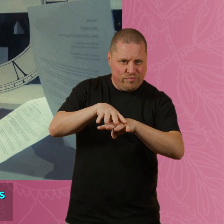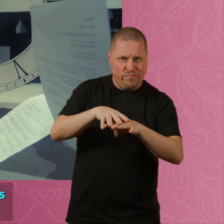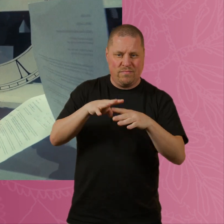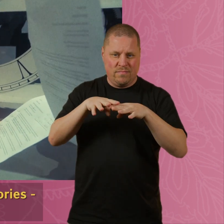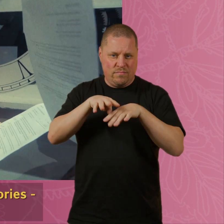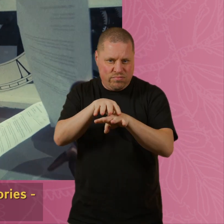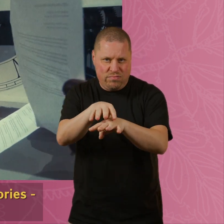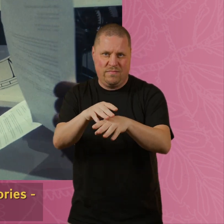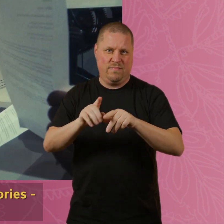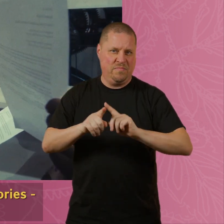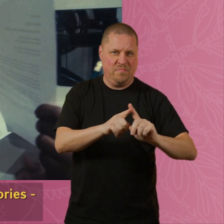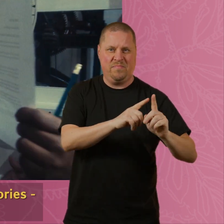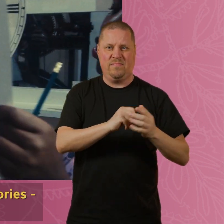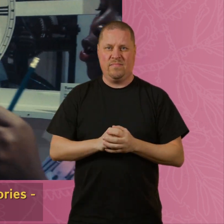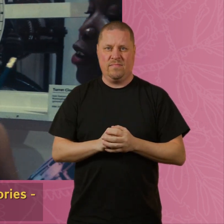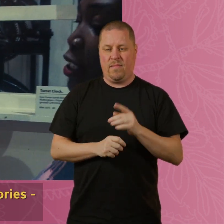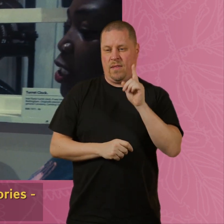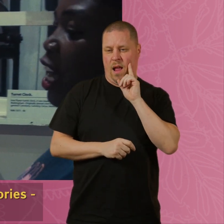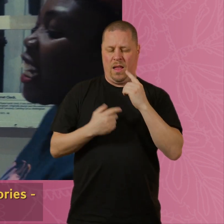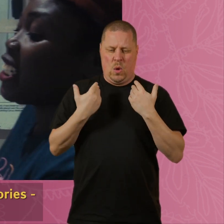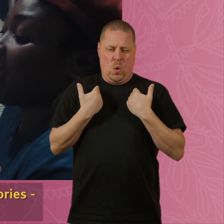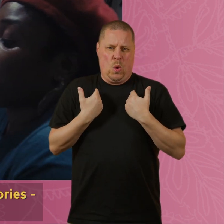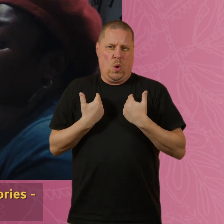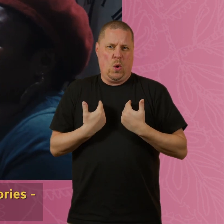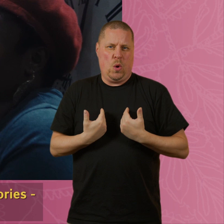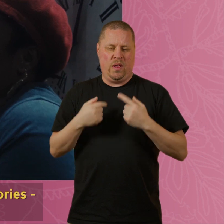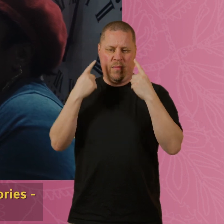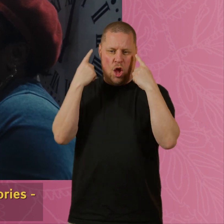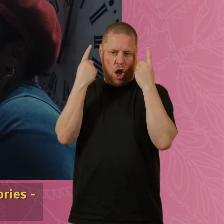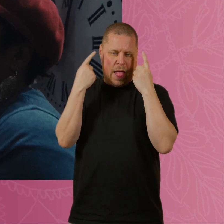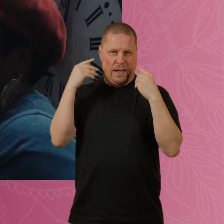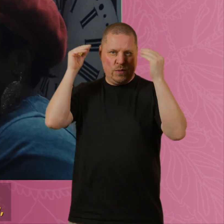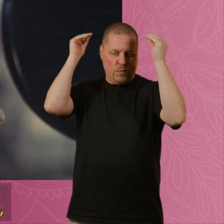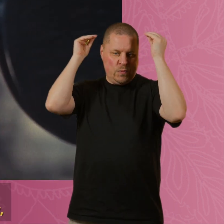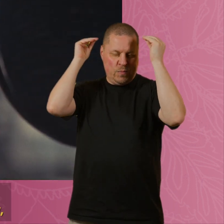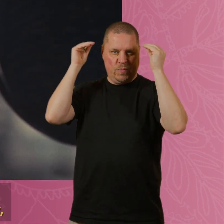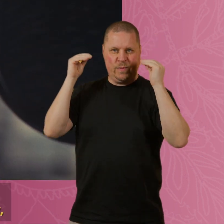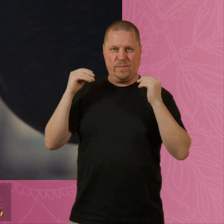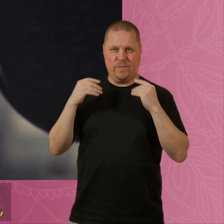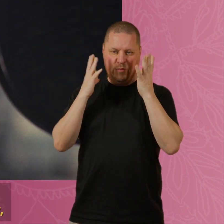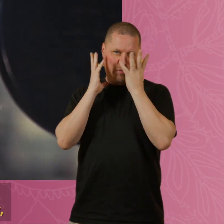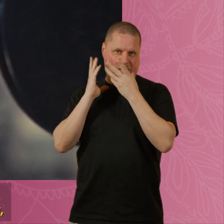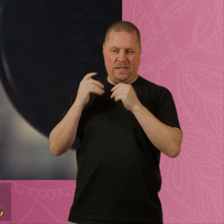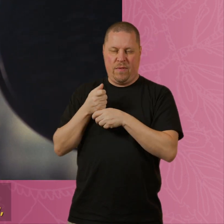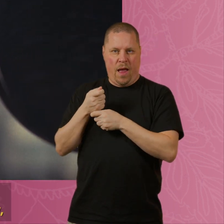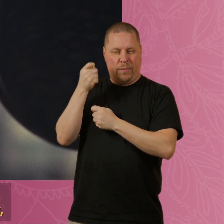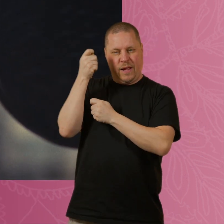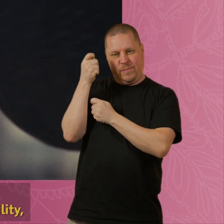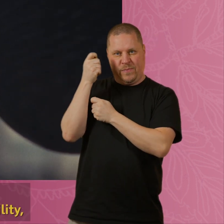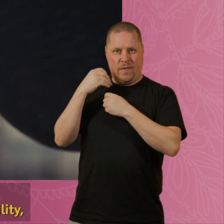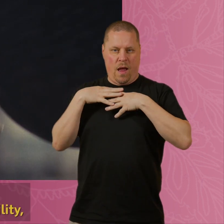the past. So let us learn from these stories. Continue to fight for equality, showing kindness for the sake of